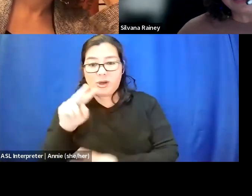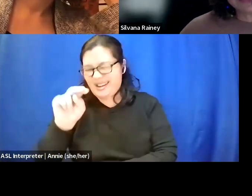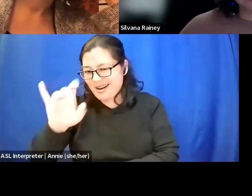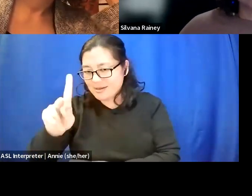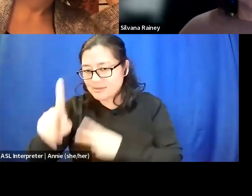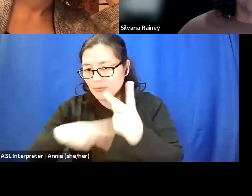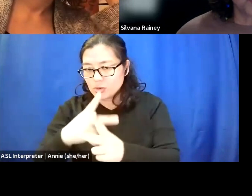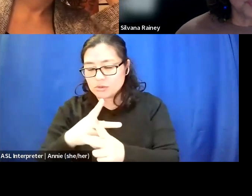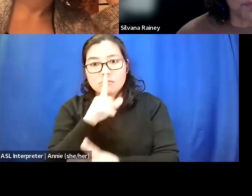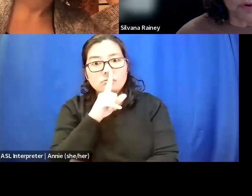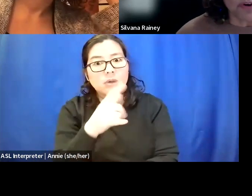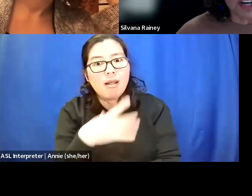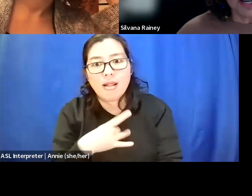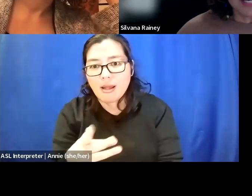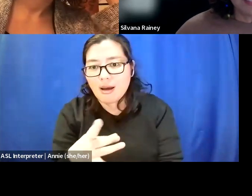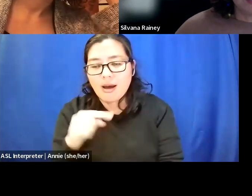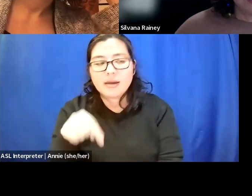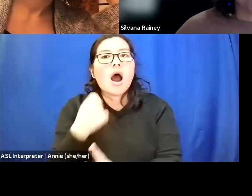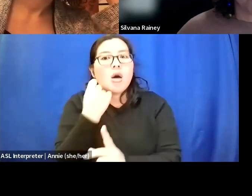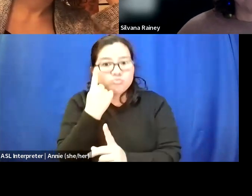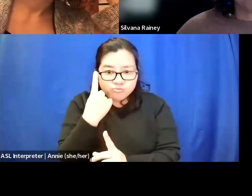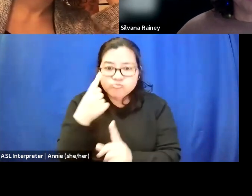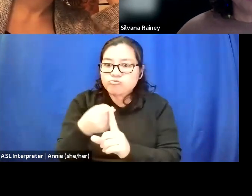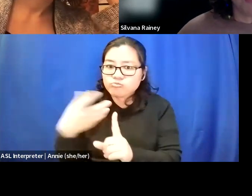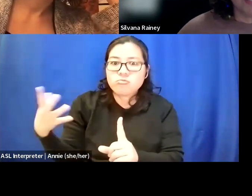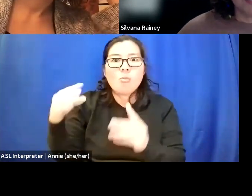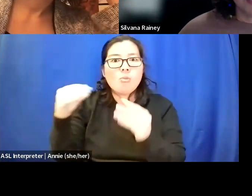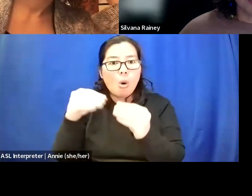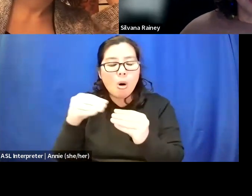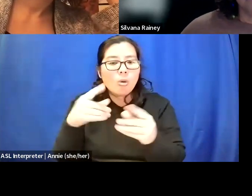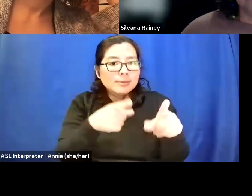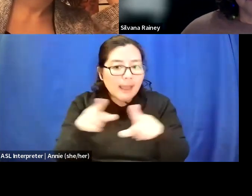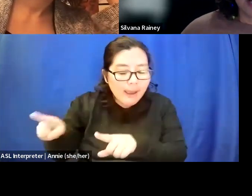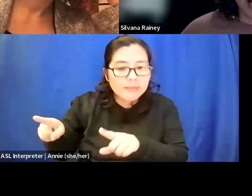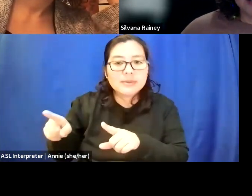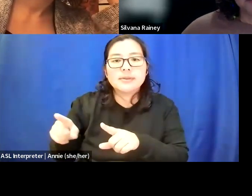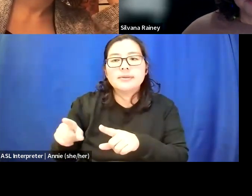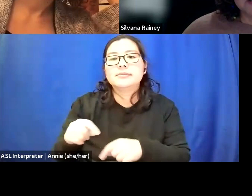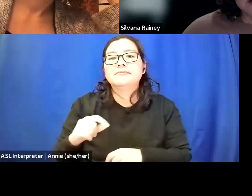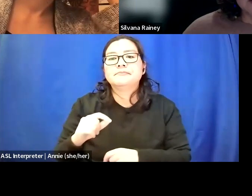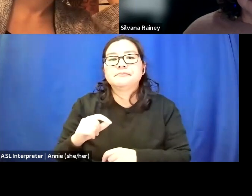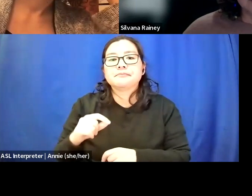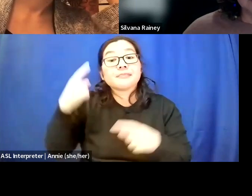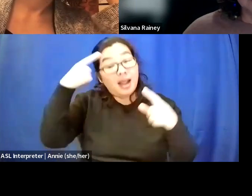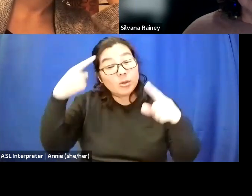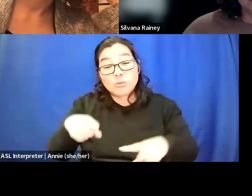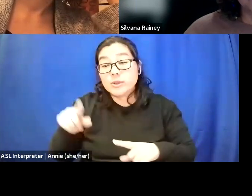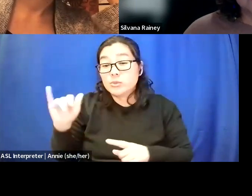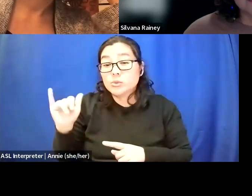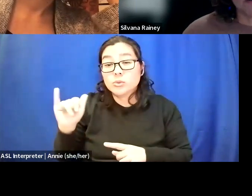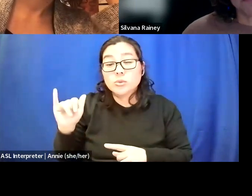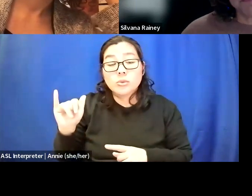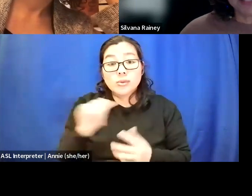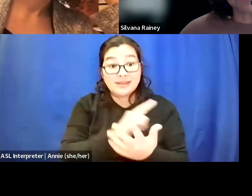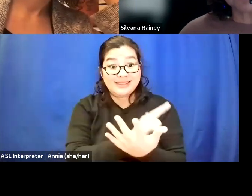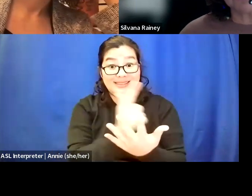really like it. I understood more what was going on. I agree the